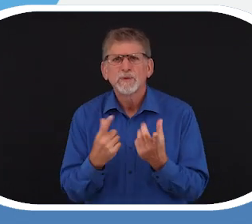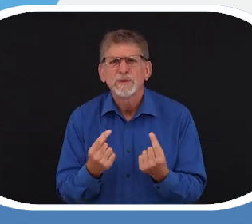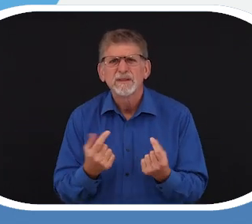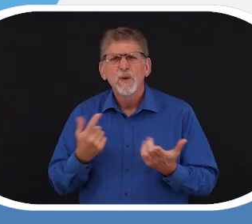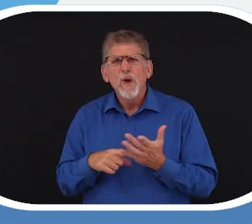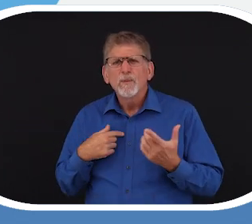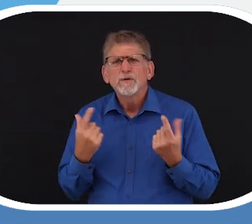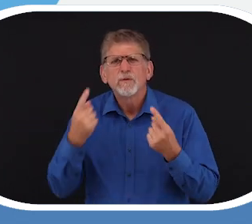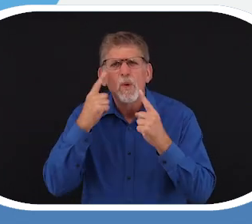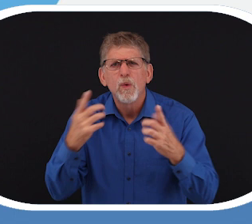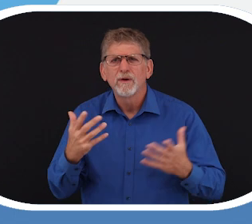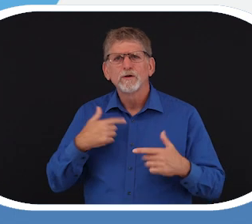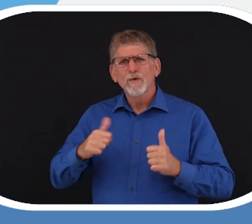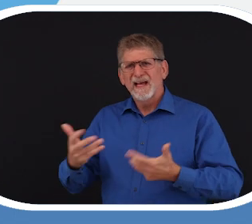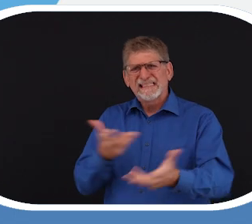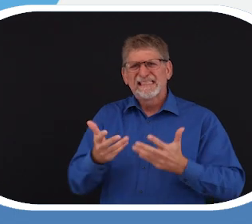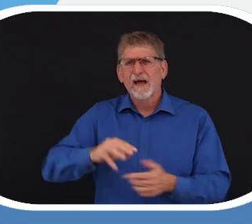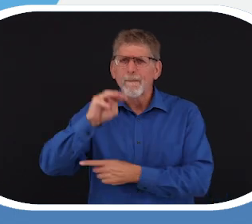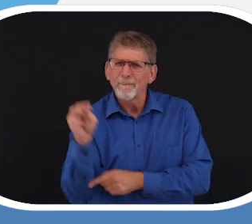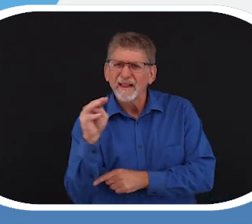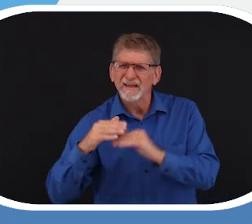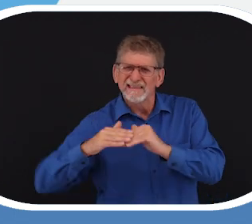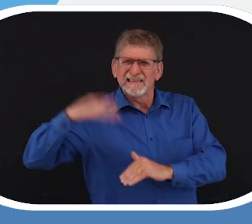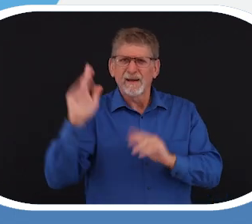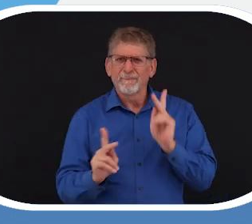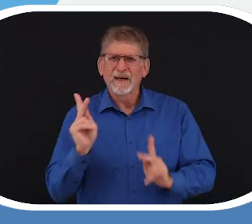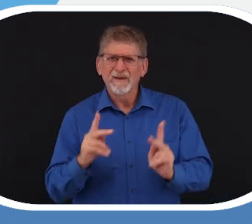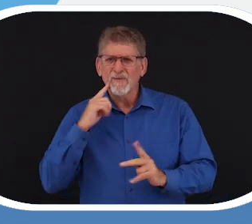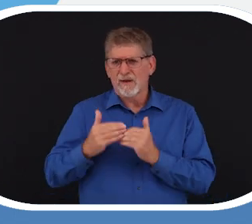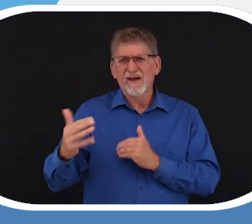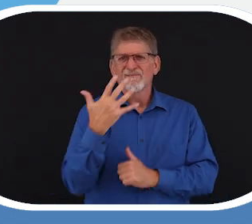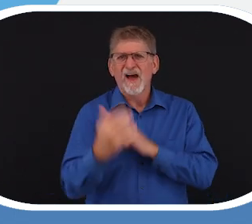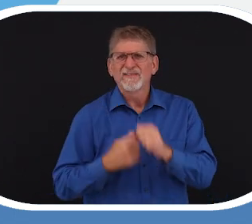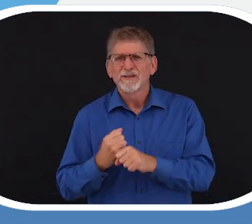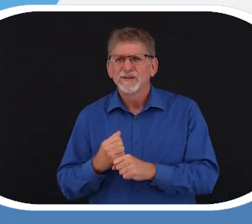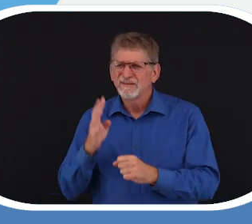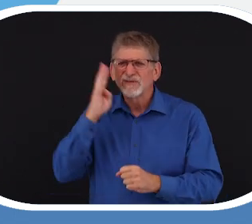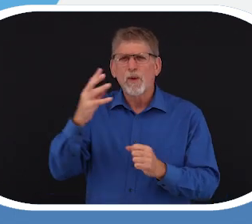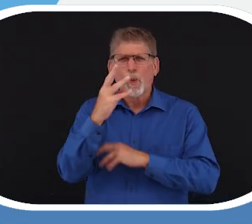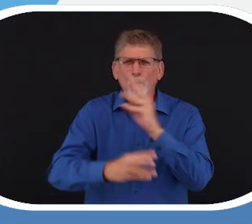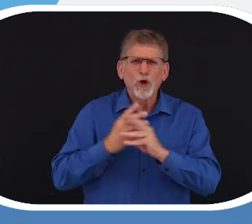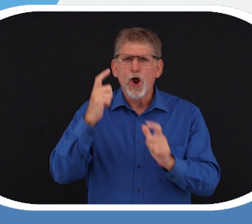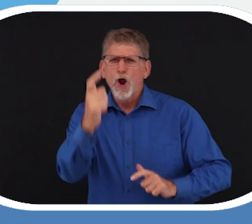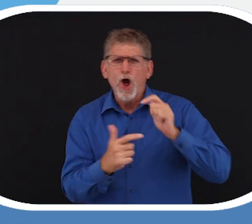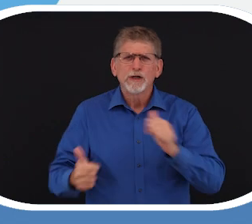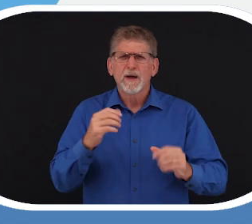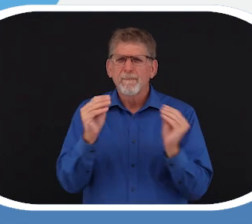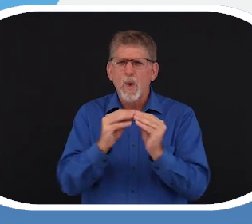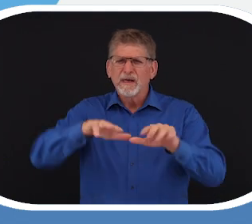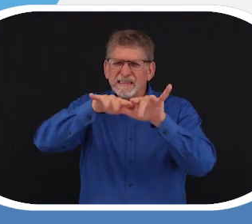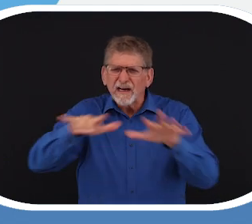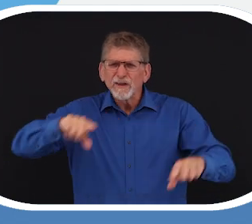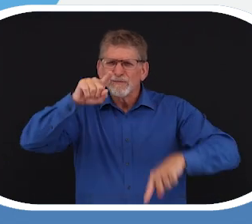more people over the next 5 years to create one of the world's largest and most diverse data sets that truly reflects the